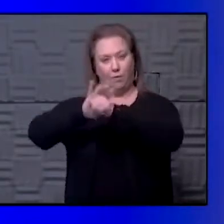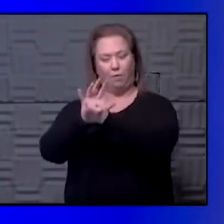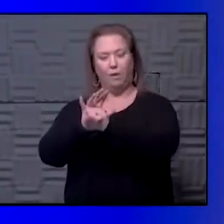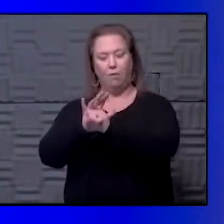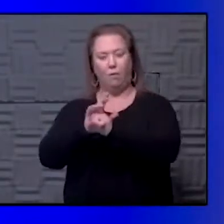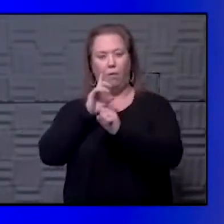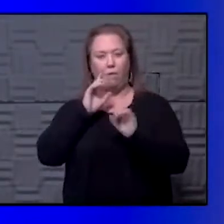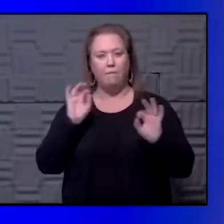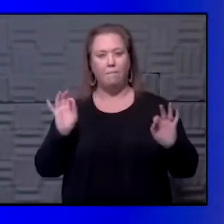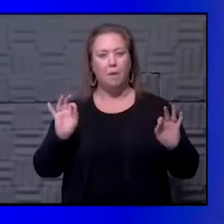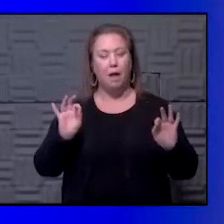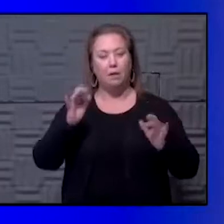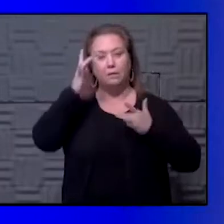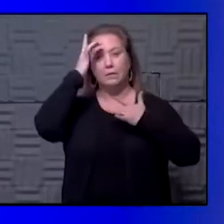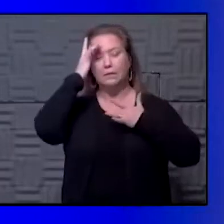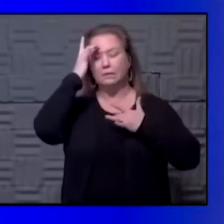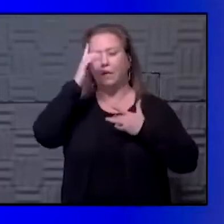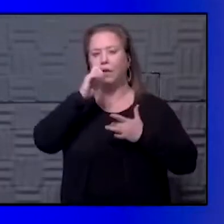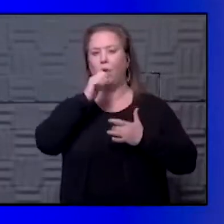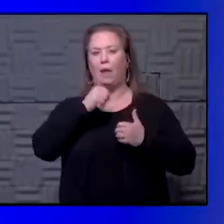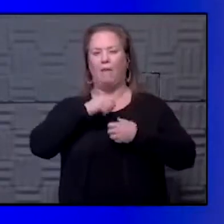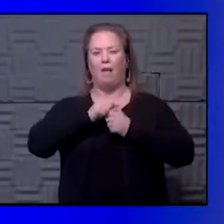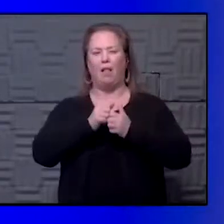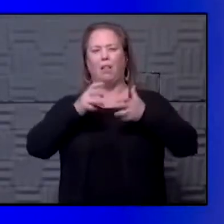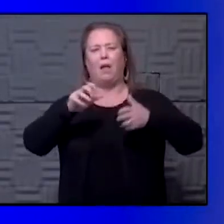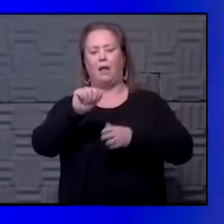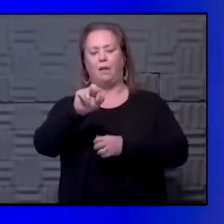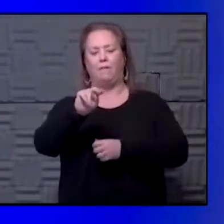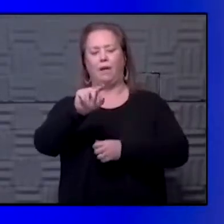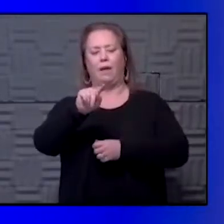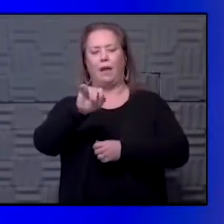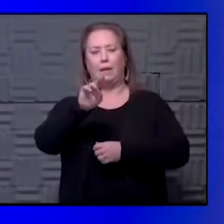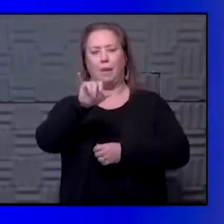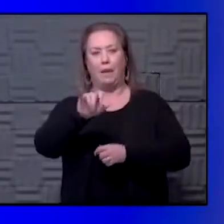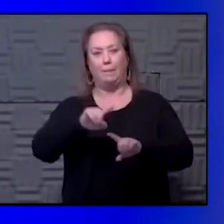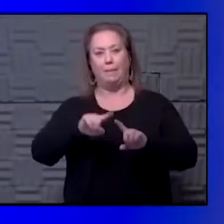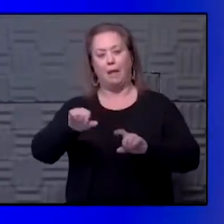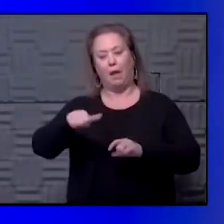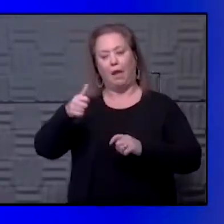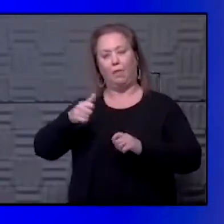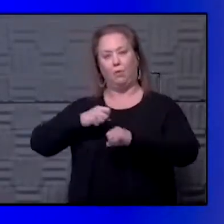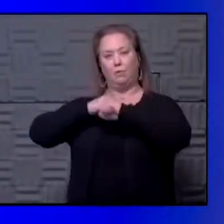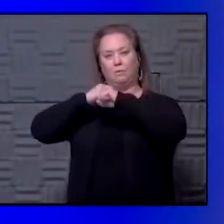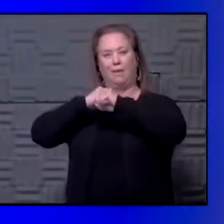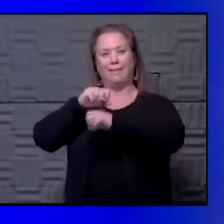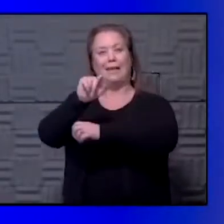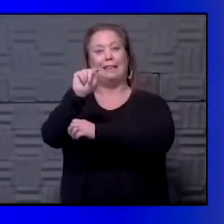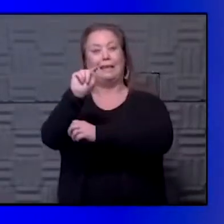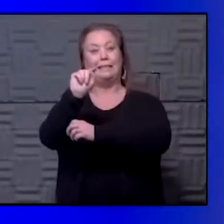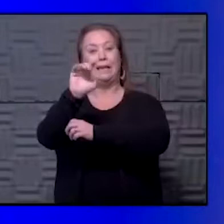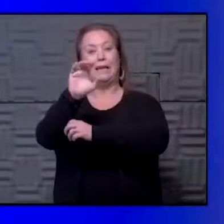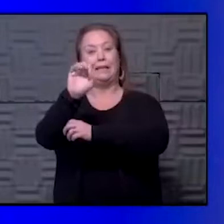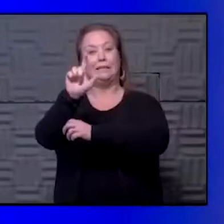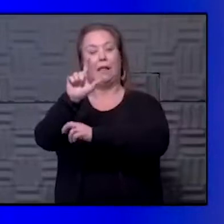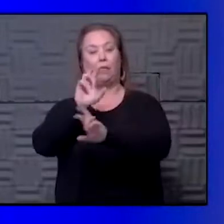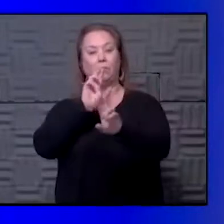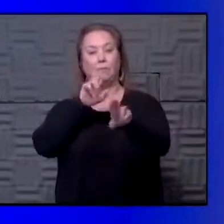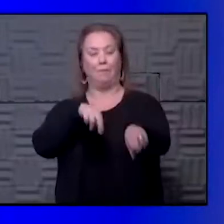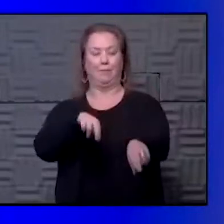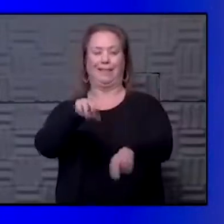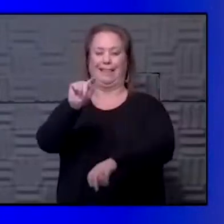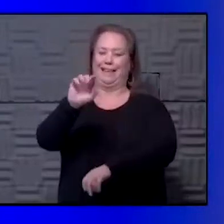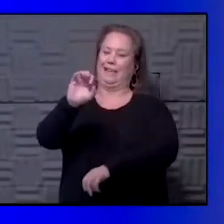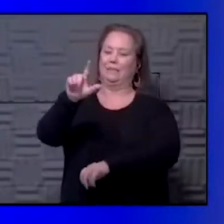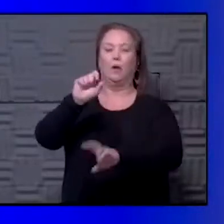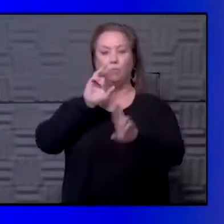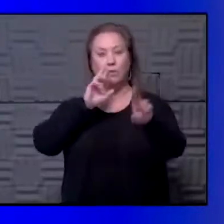mild disease don't necessarily have a lot of antibodies, but they have the other type of immune response, and that's that T cell response. They have a significant T cell response. So